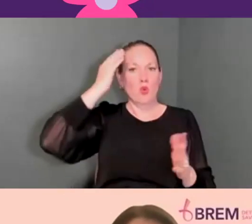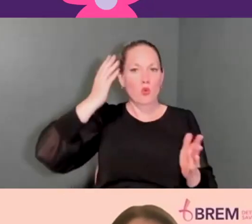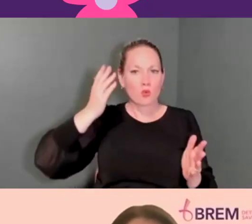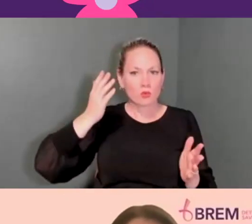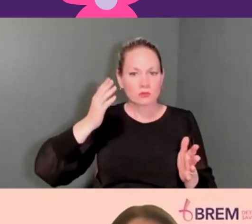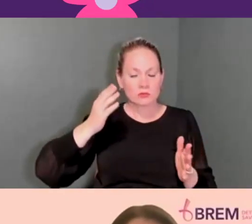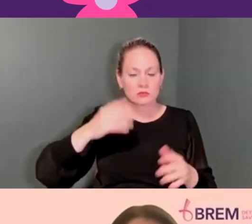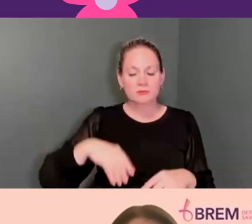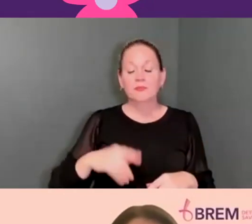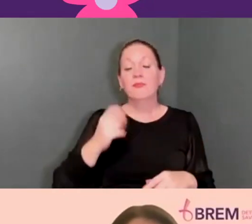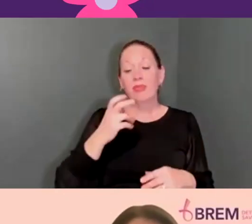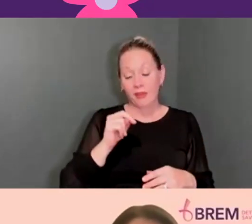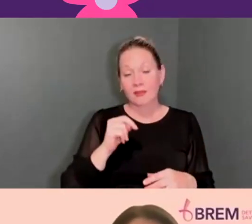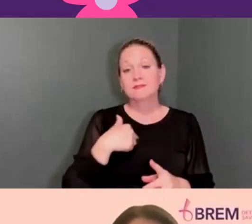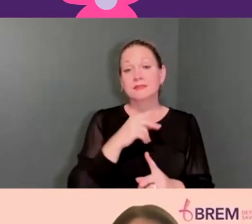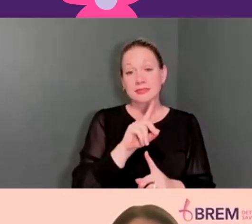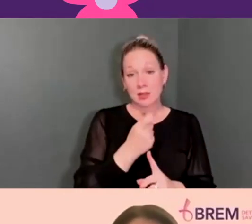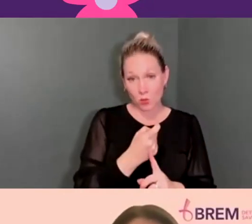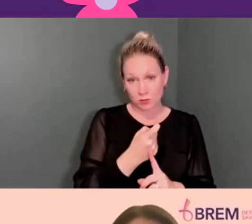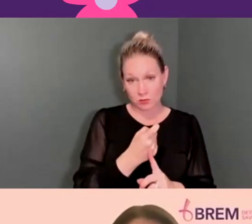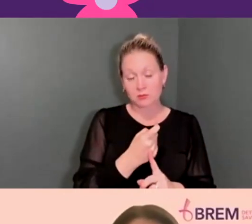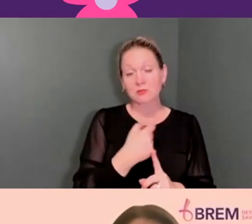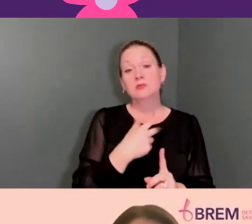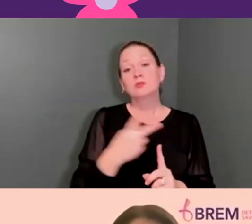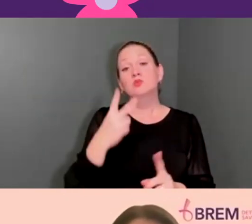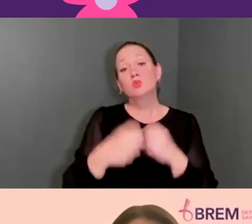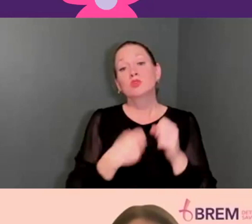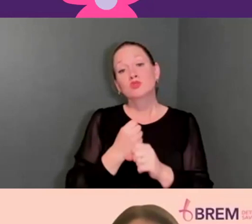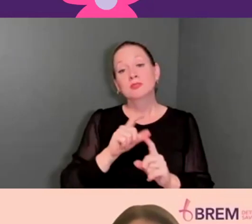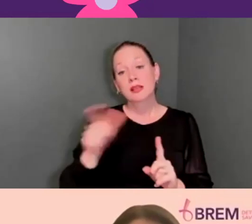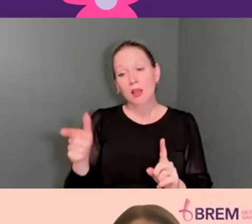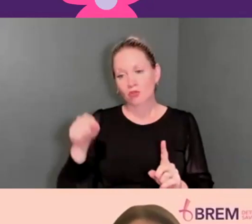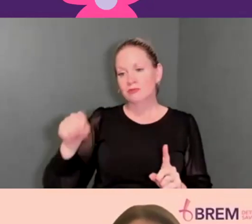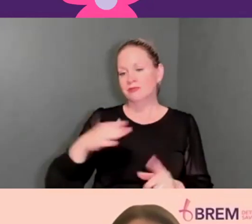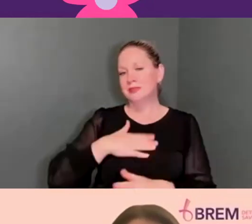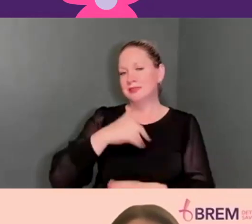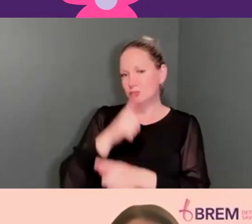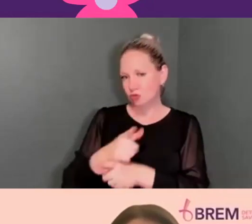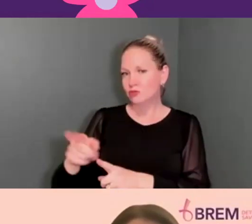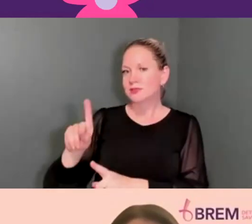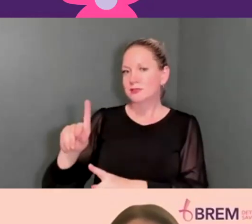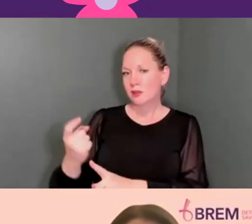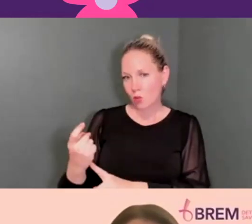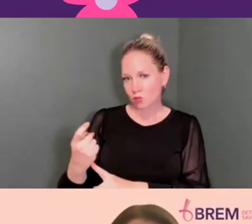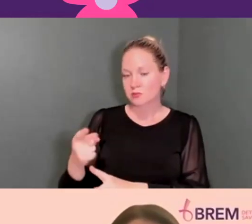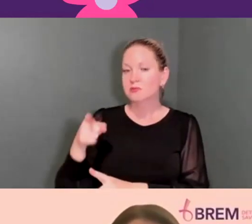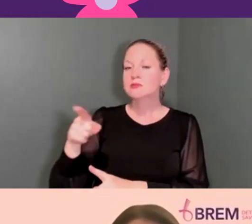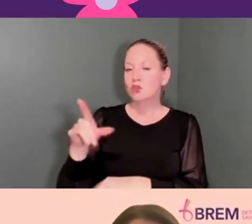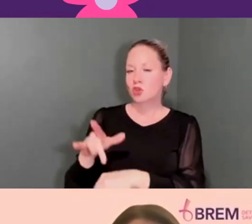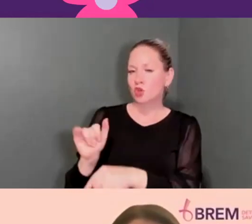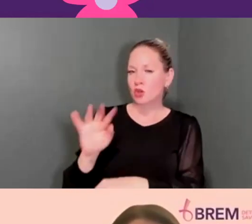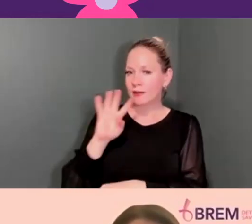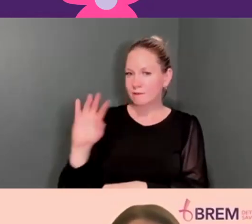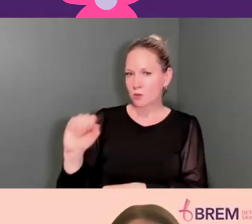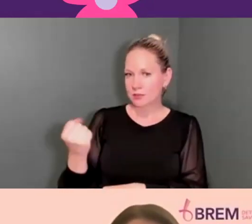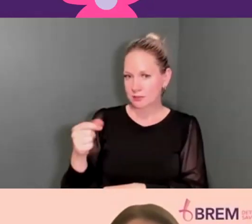And then 2 years after I was diagnosed, my older sister was actually diagnosed as well. She was diagnosed in her early 40s. So